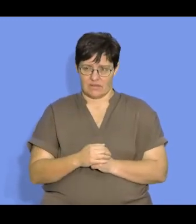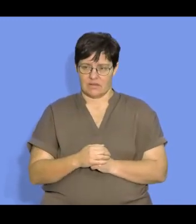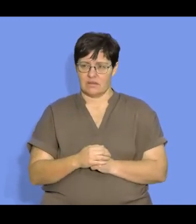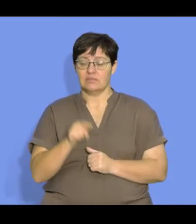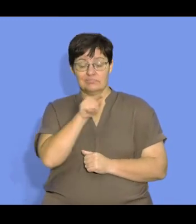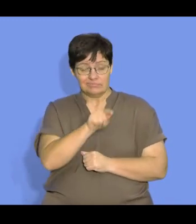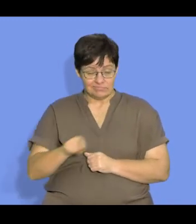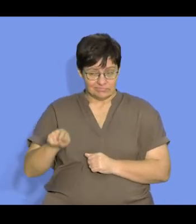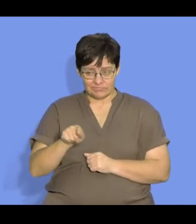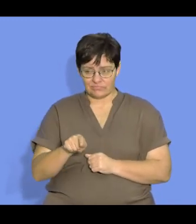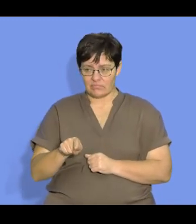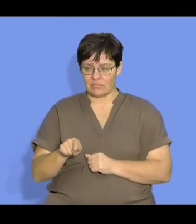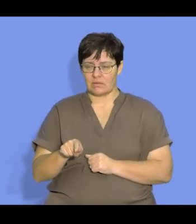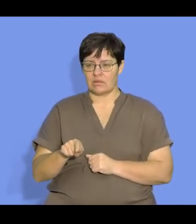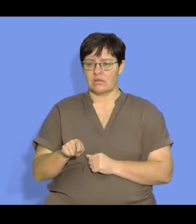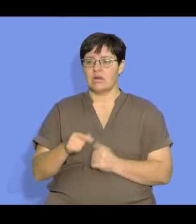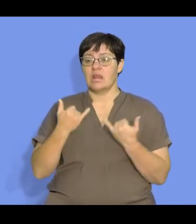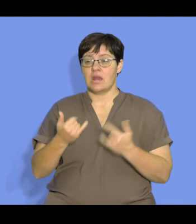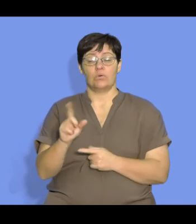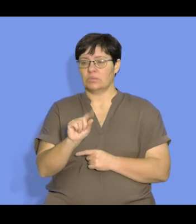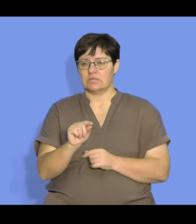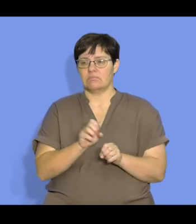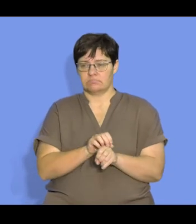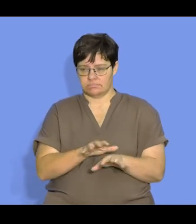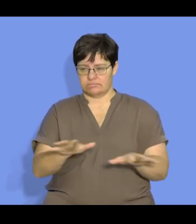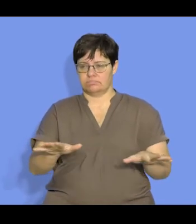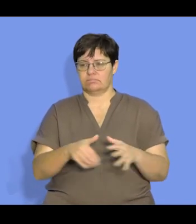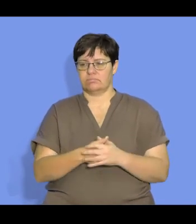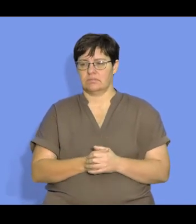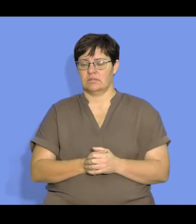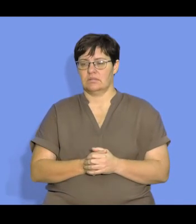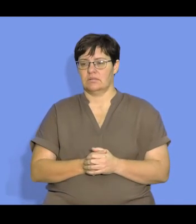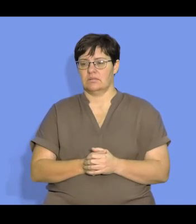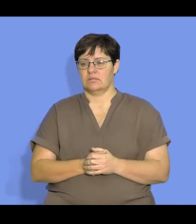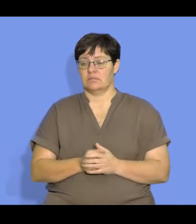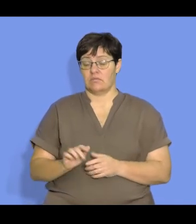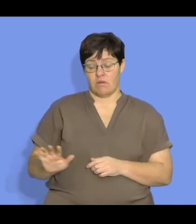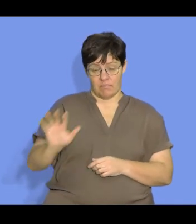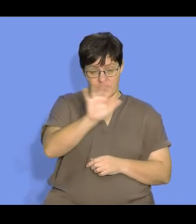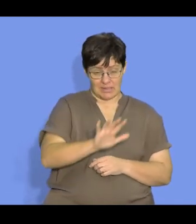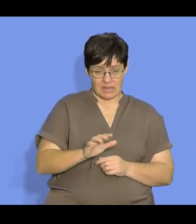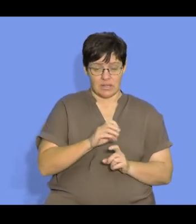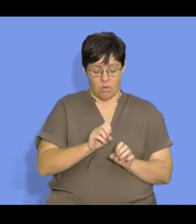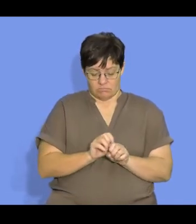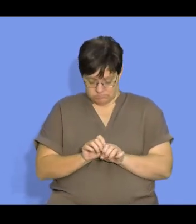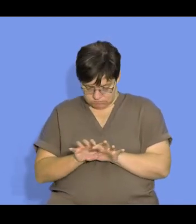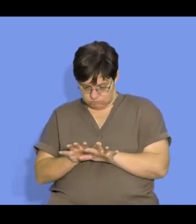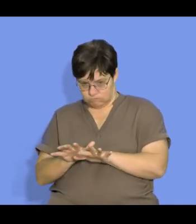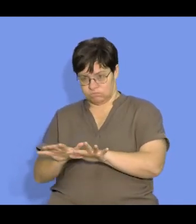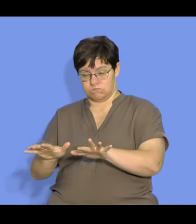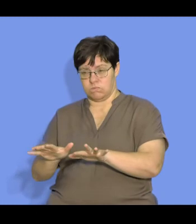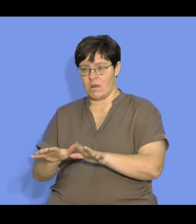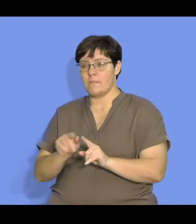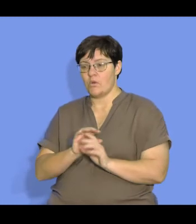these particles are actually now spread, sorry for that, these particles are actually now